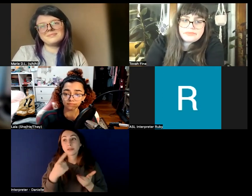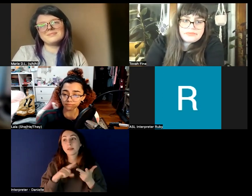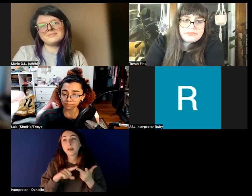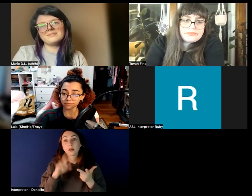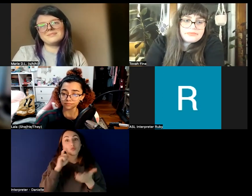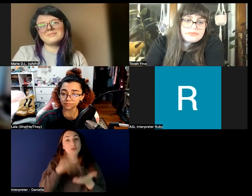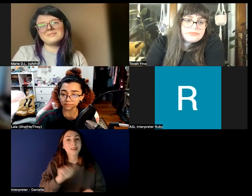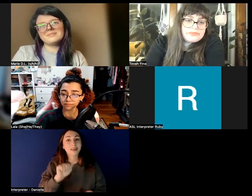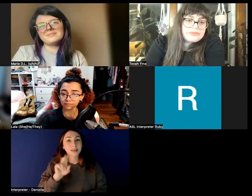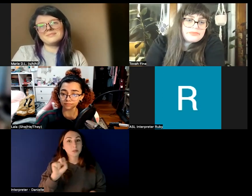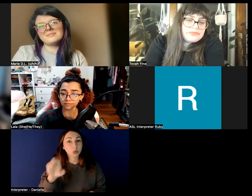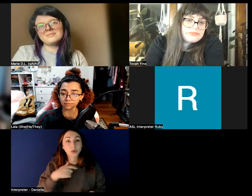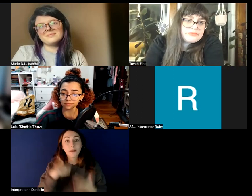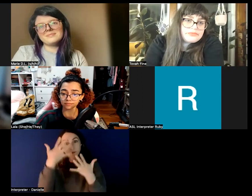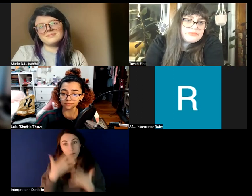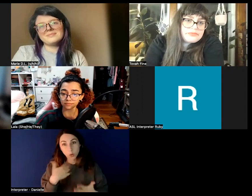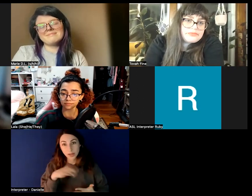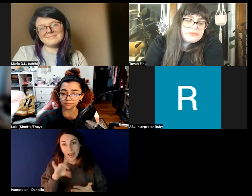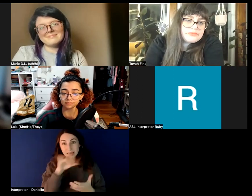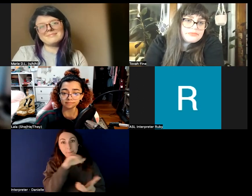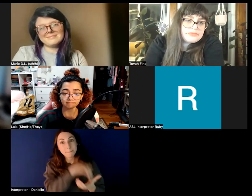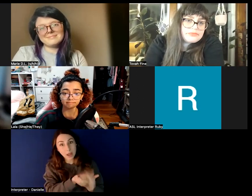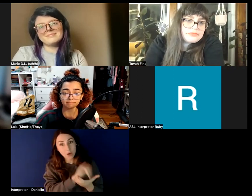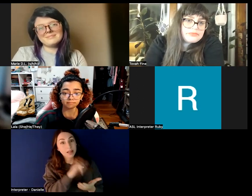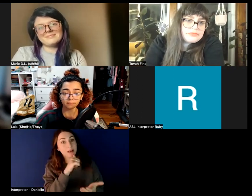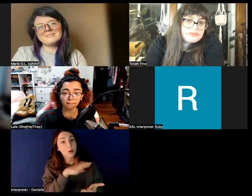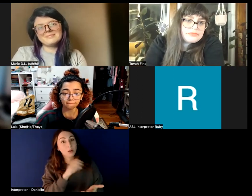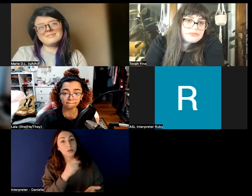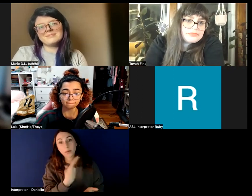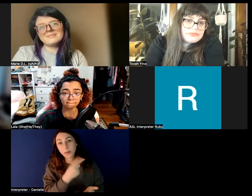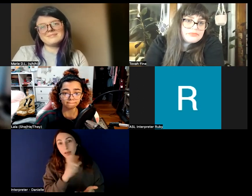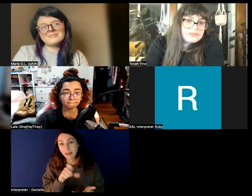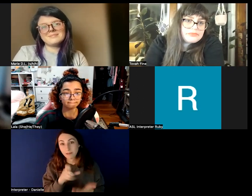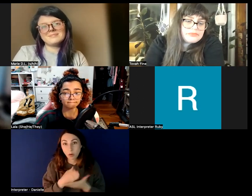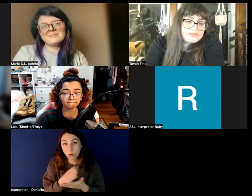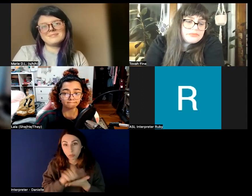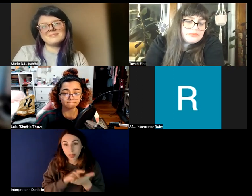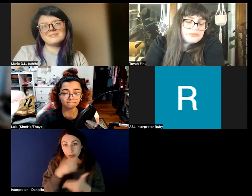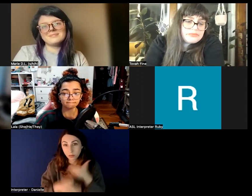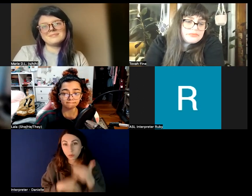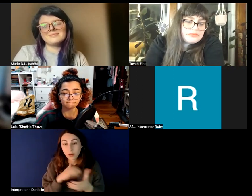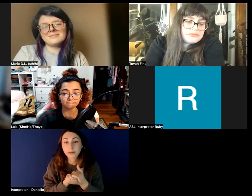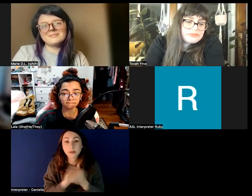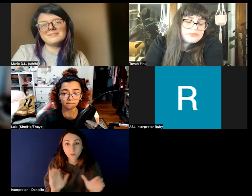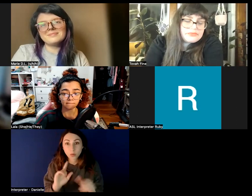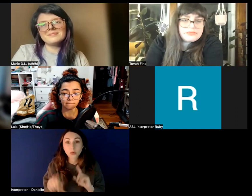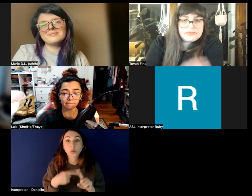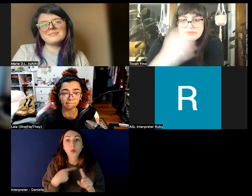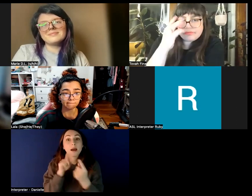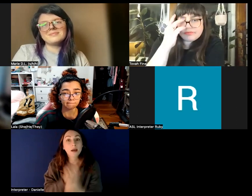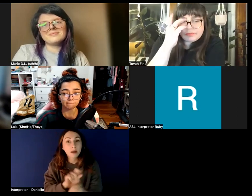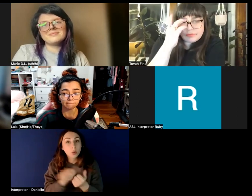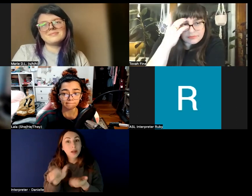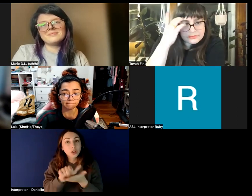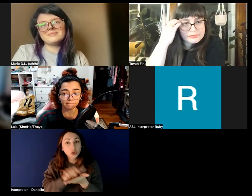I unfortunately had married this woman, and so we had to get legally divorced. And when I talked to my attorney, I said, look, I